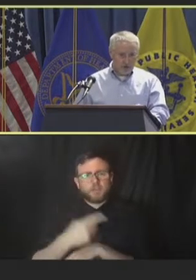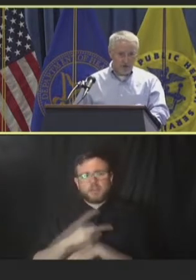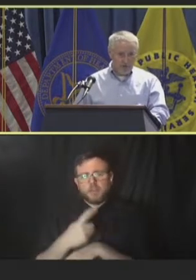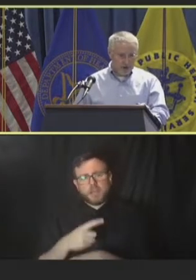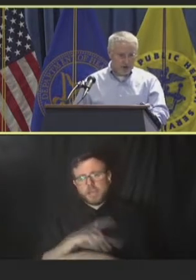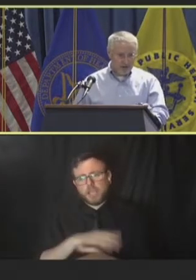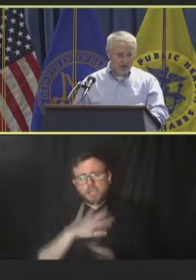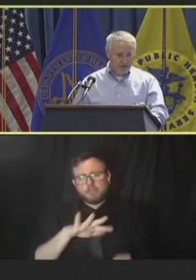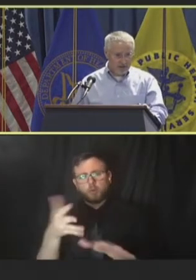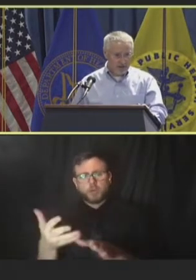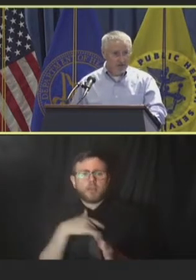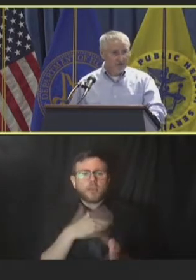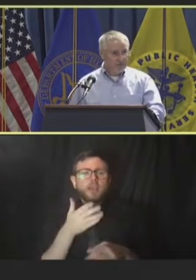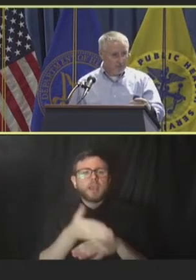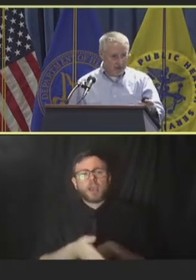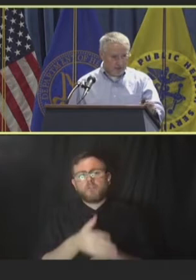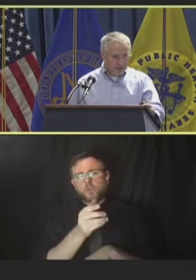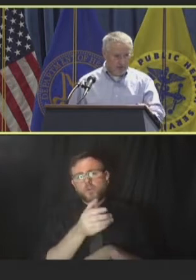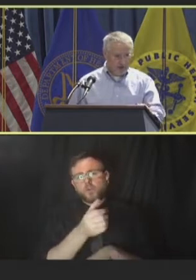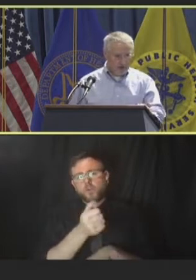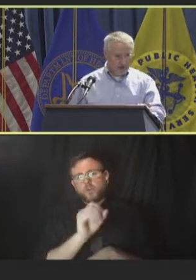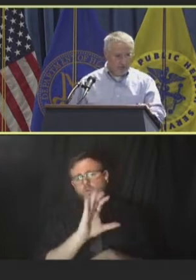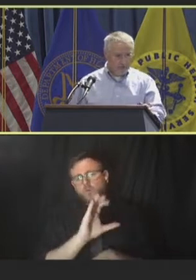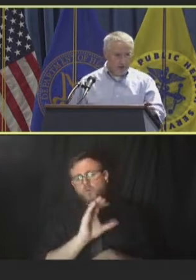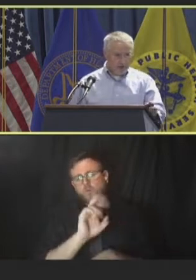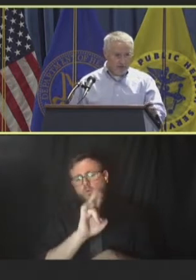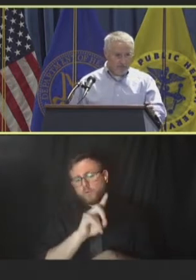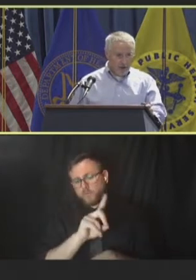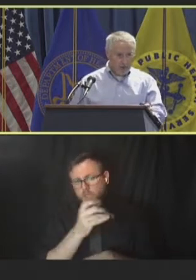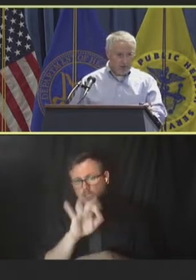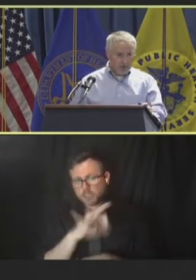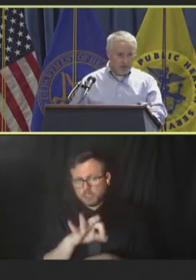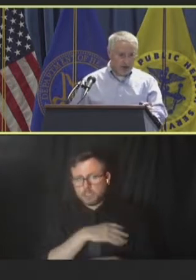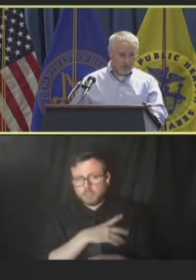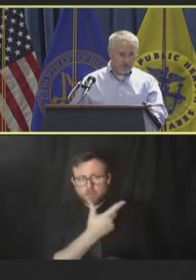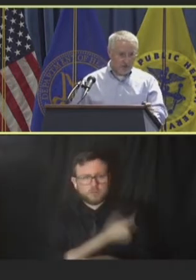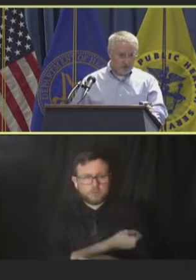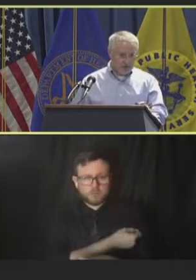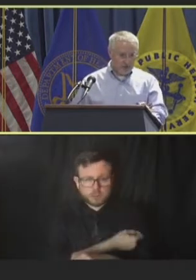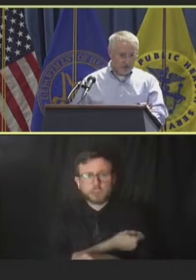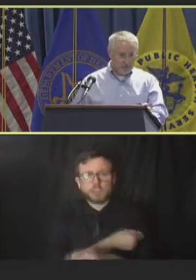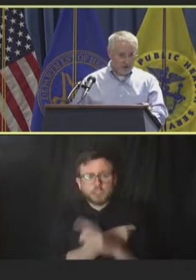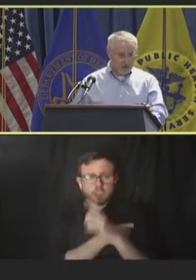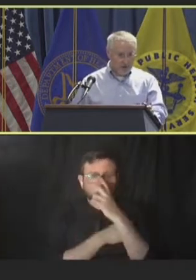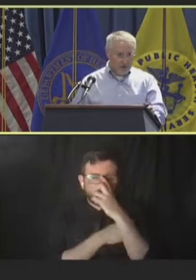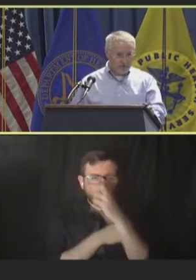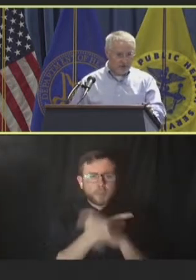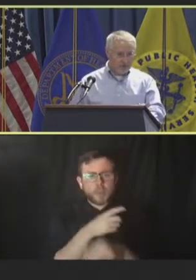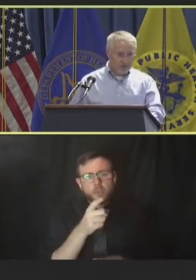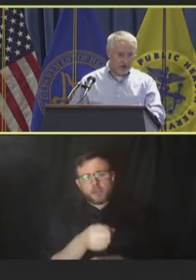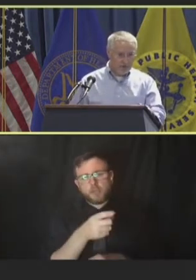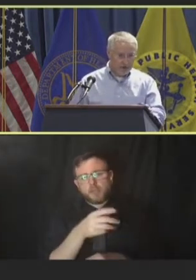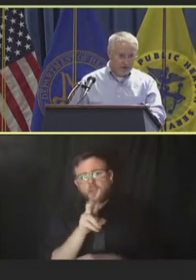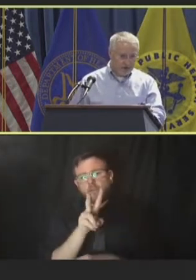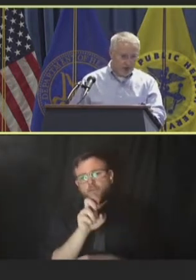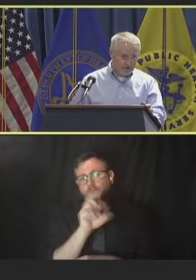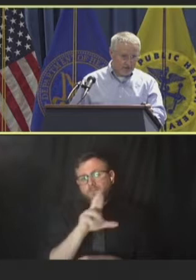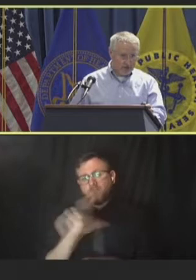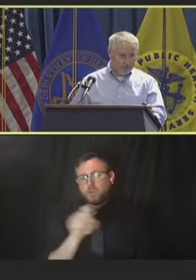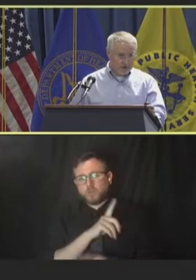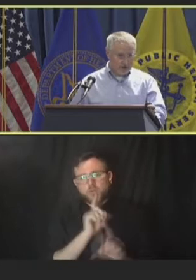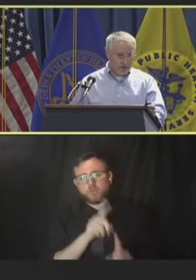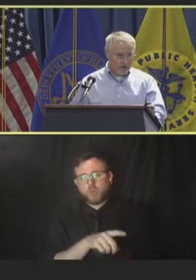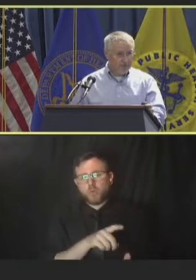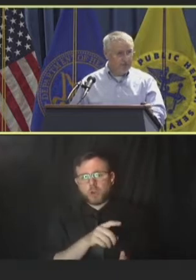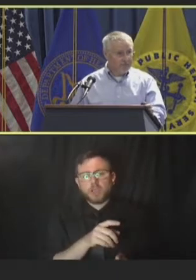due to COVID-19 disease or vaccine failure following the Johnson & Johnson Ad6 COVID-19 vaccine